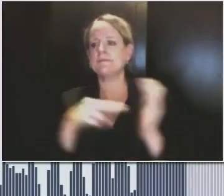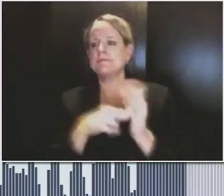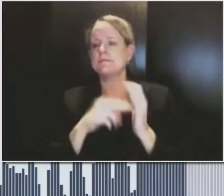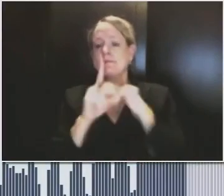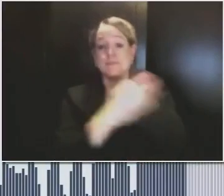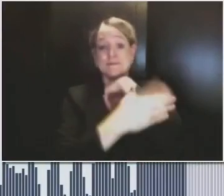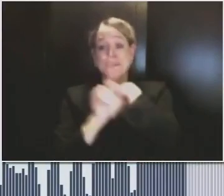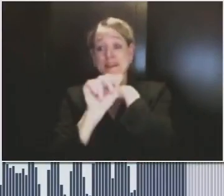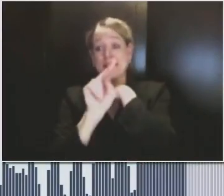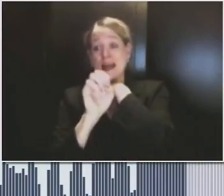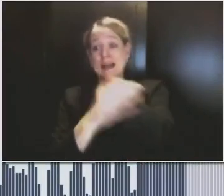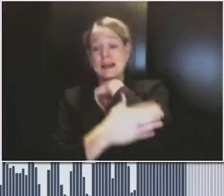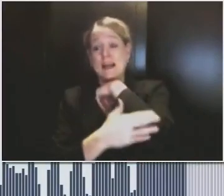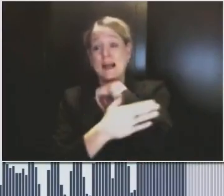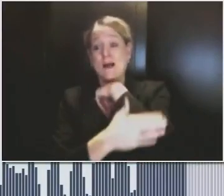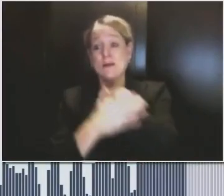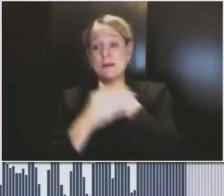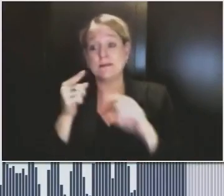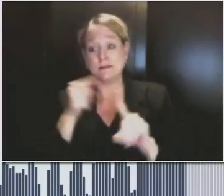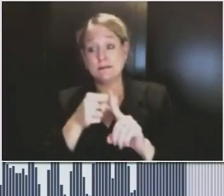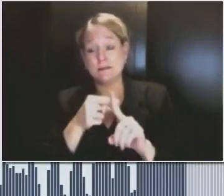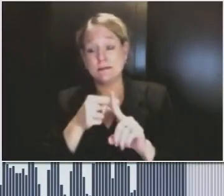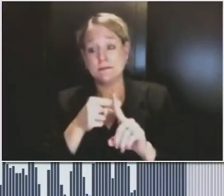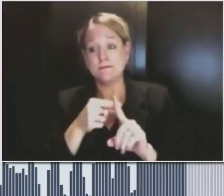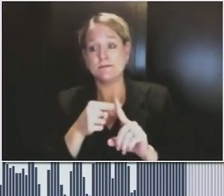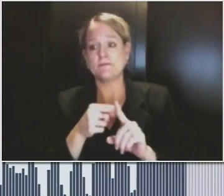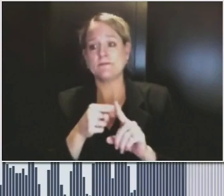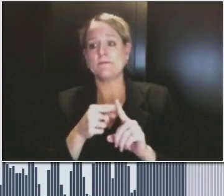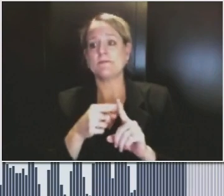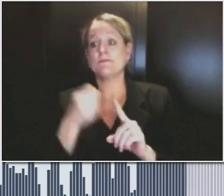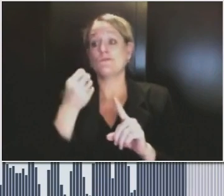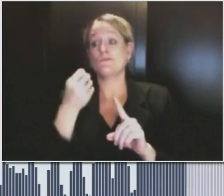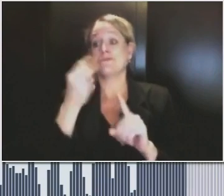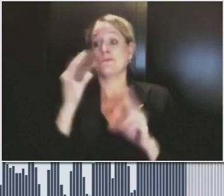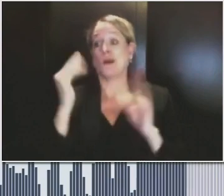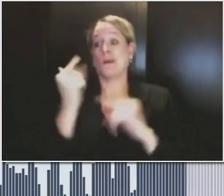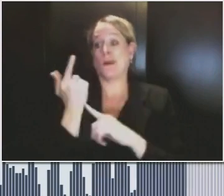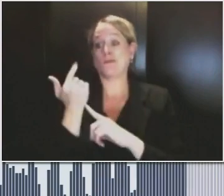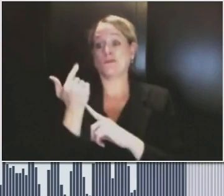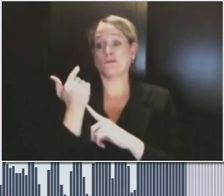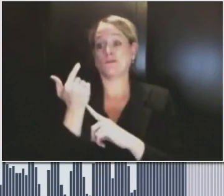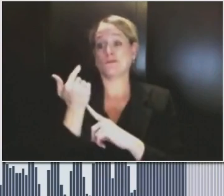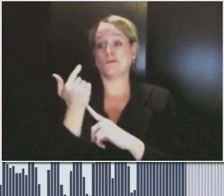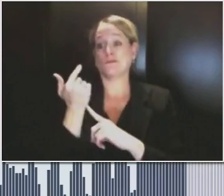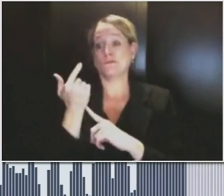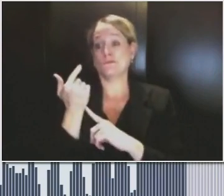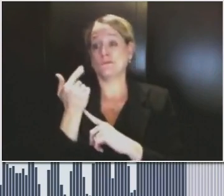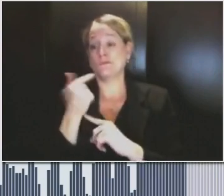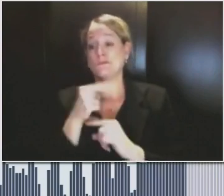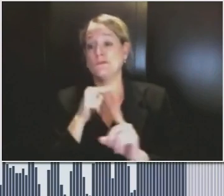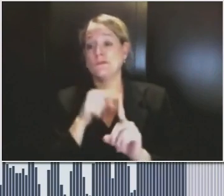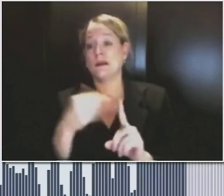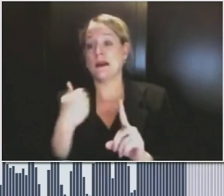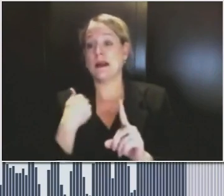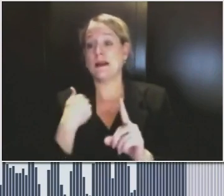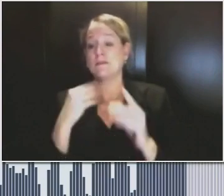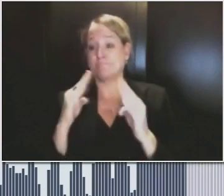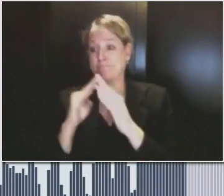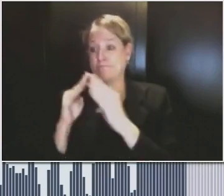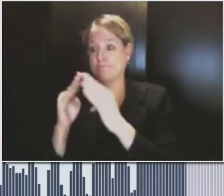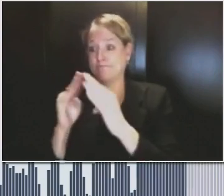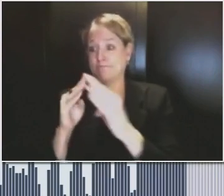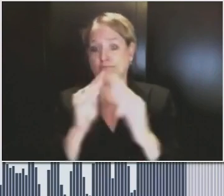100 and 120 per day the week before their mask mandate, and within 2 weeks it was down in the 20-30 range. So it is